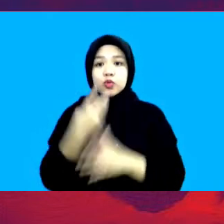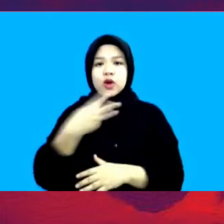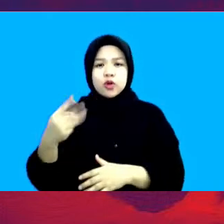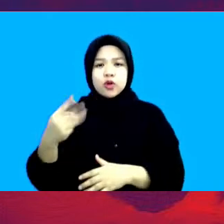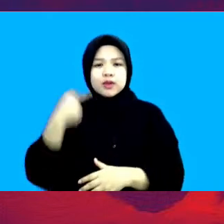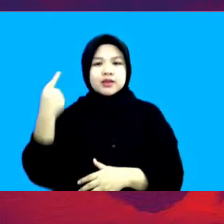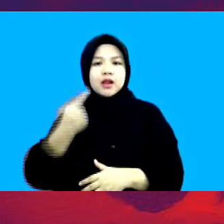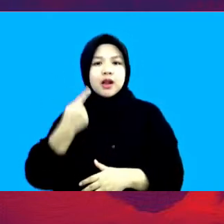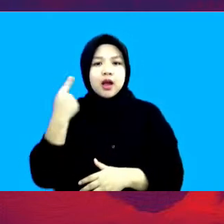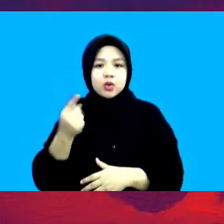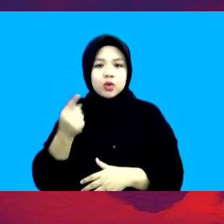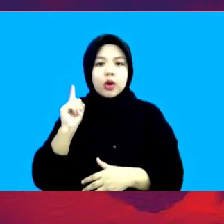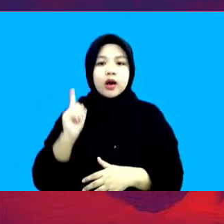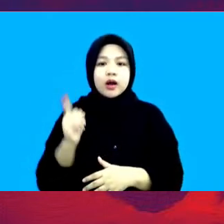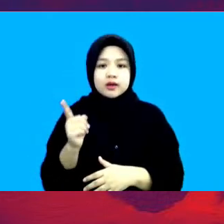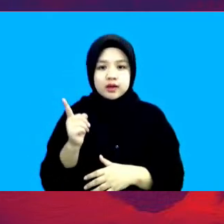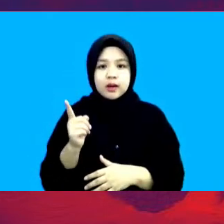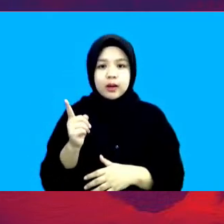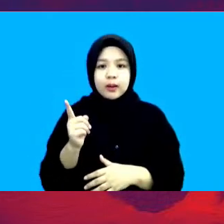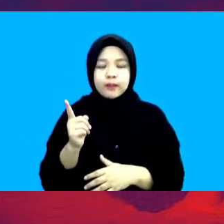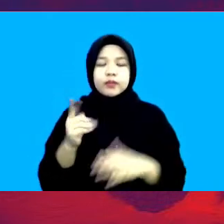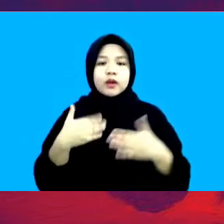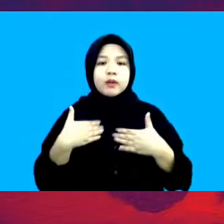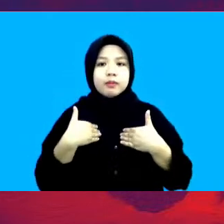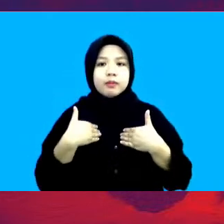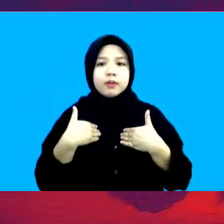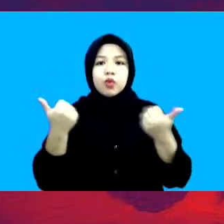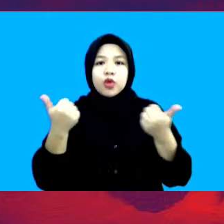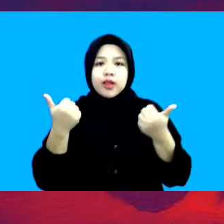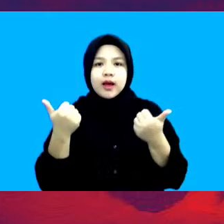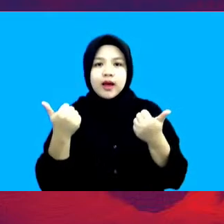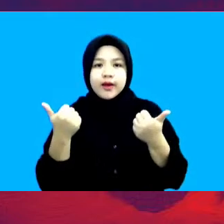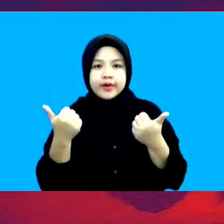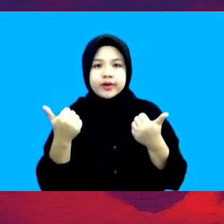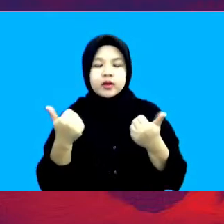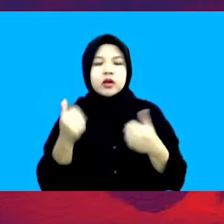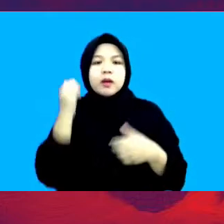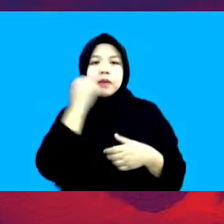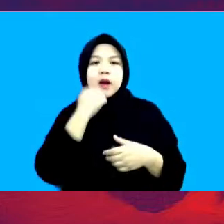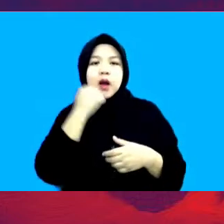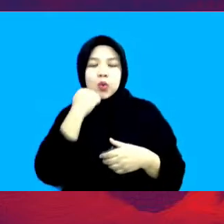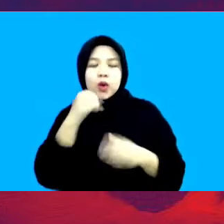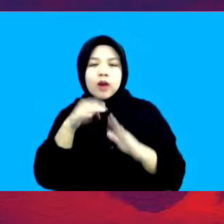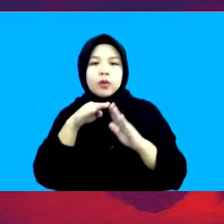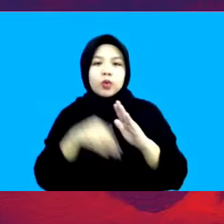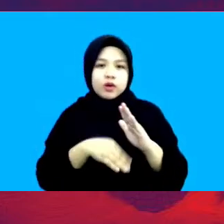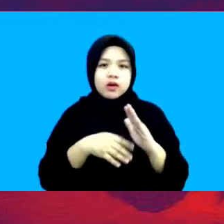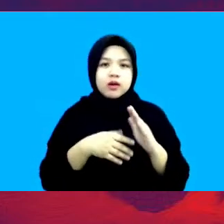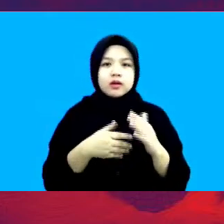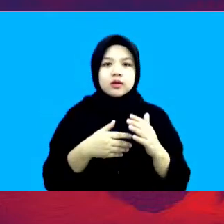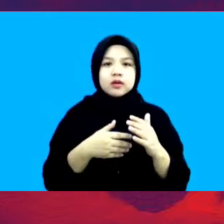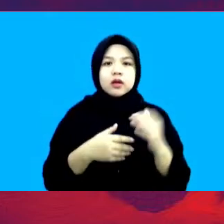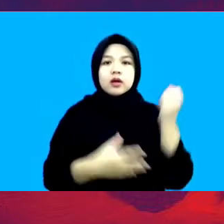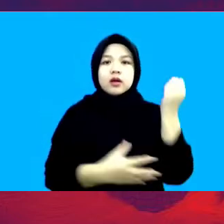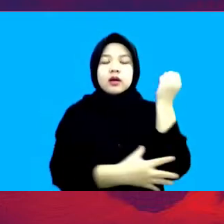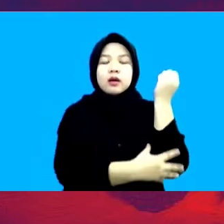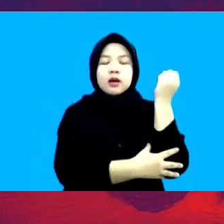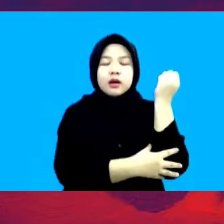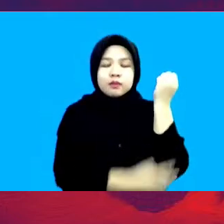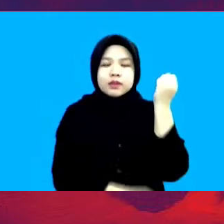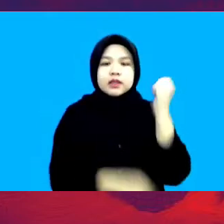by the recovery in terms of the unemployment and recovery in terms of the poverty as well. That's